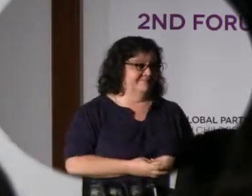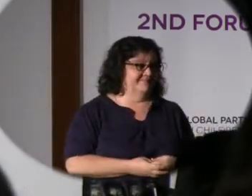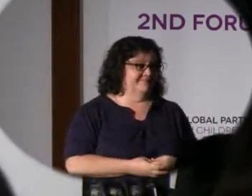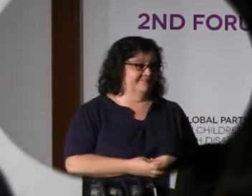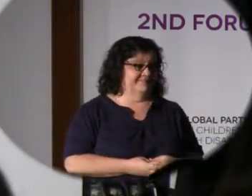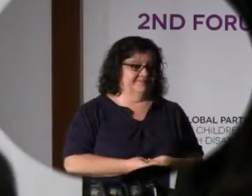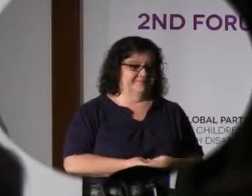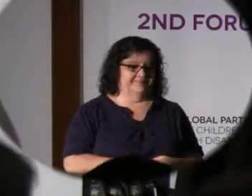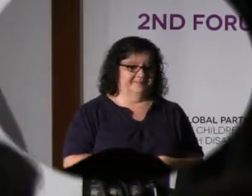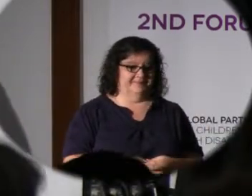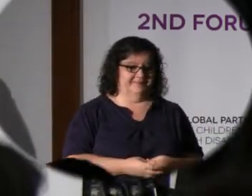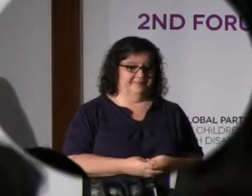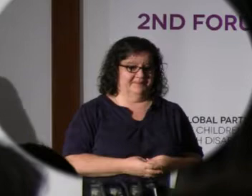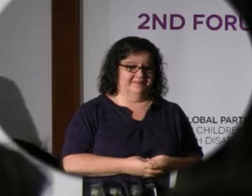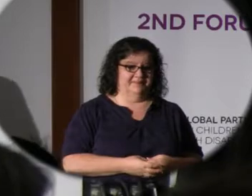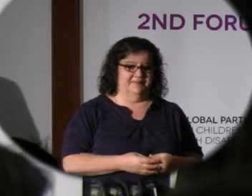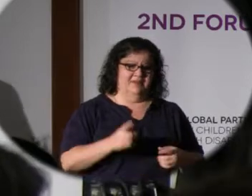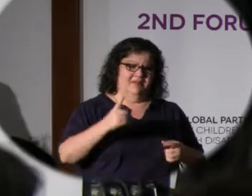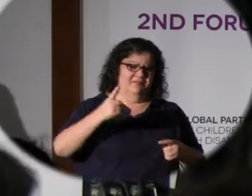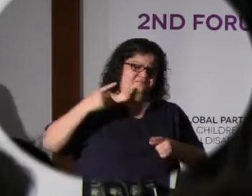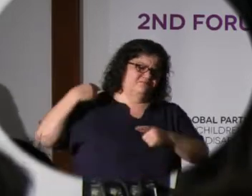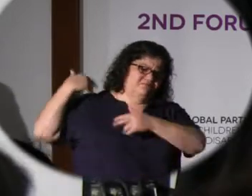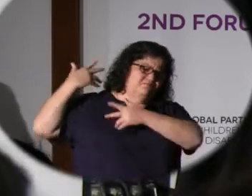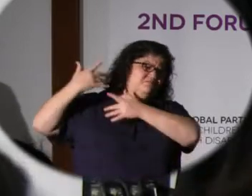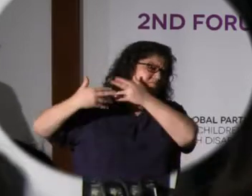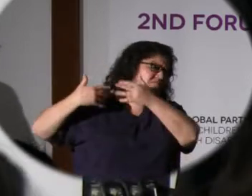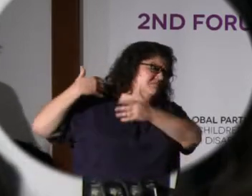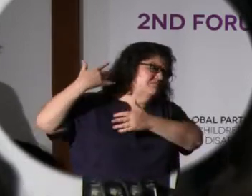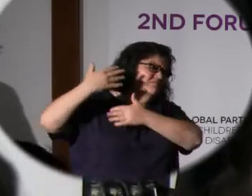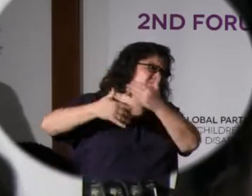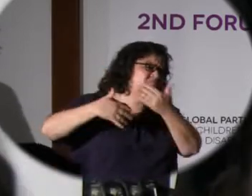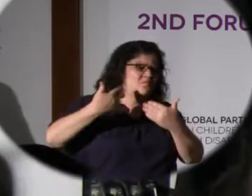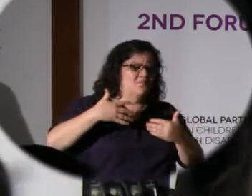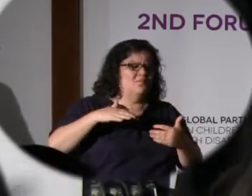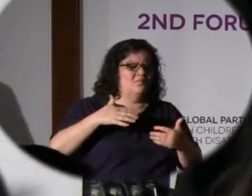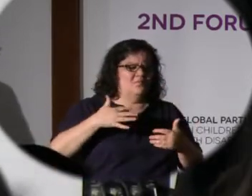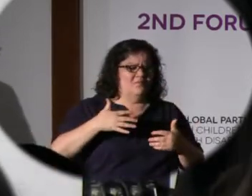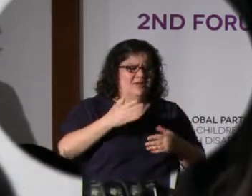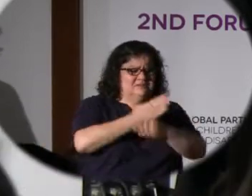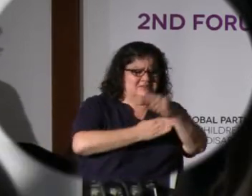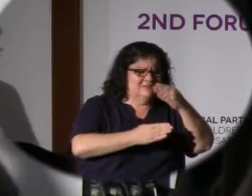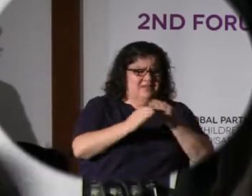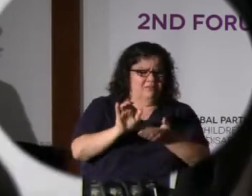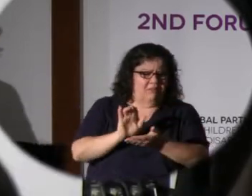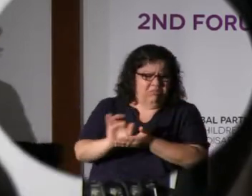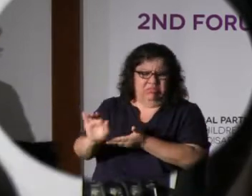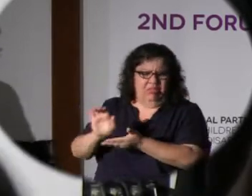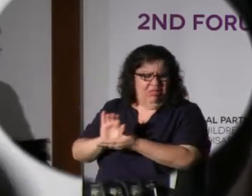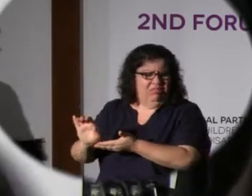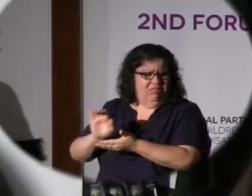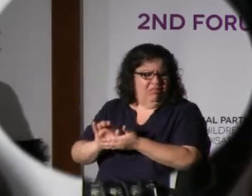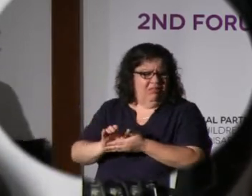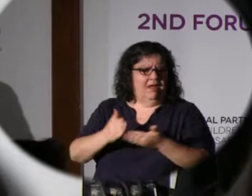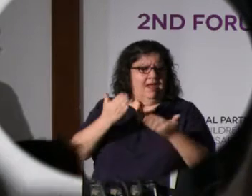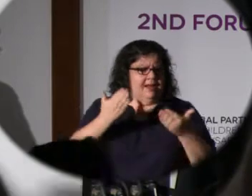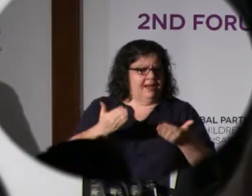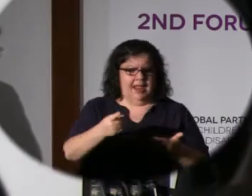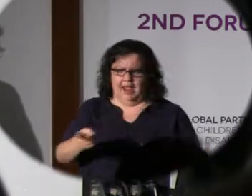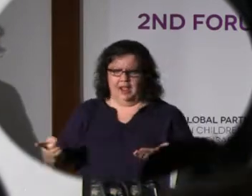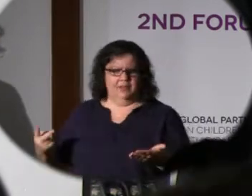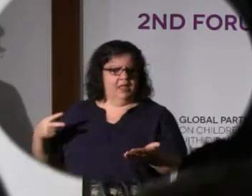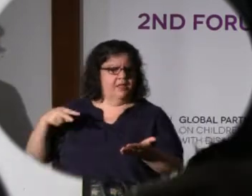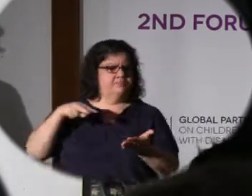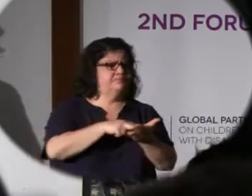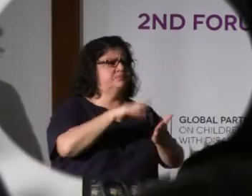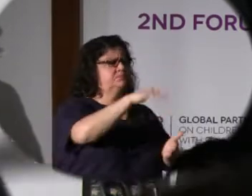excluded and are now speaking loudly and clearly